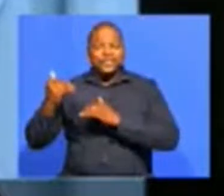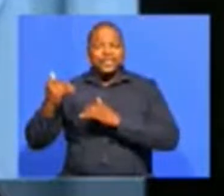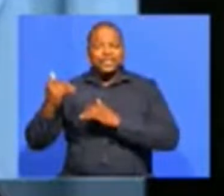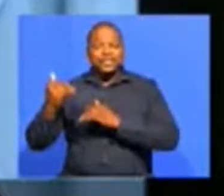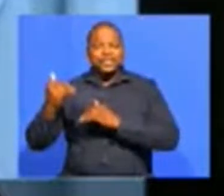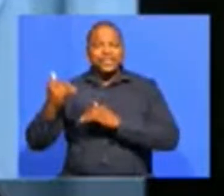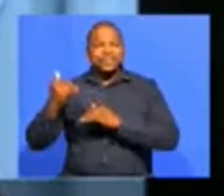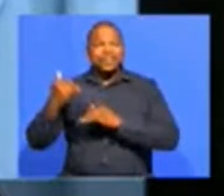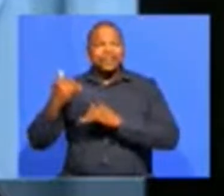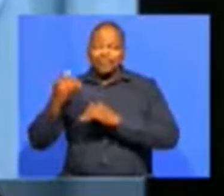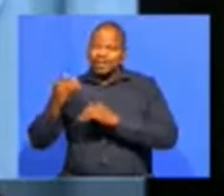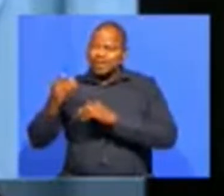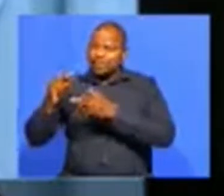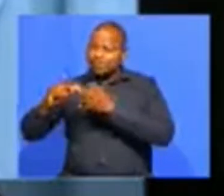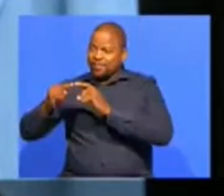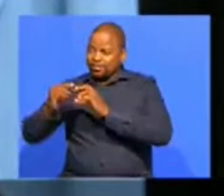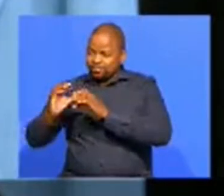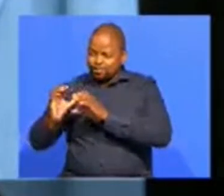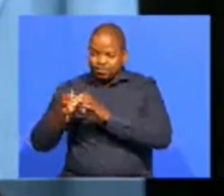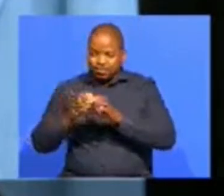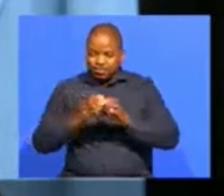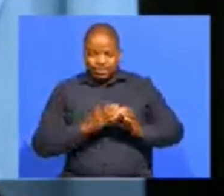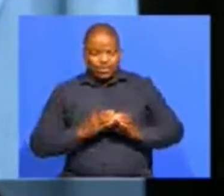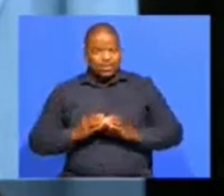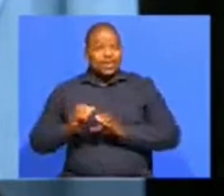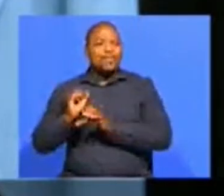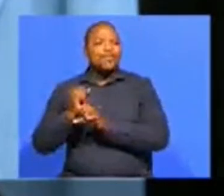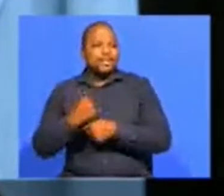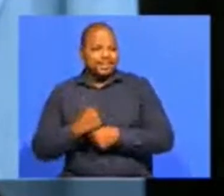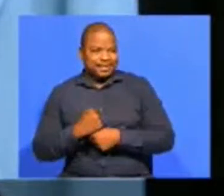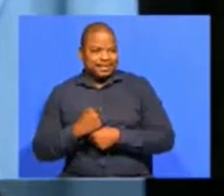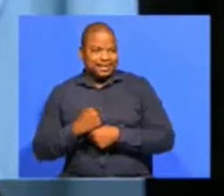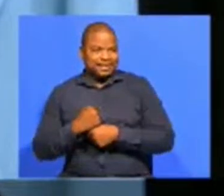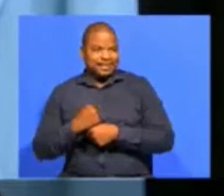determination to foster a relationship that,